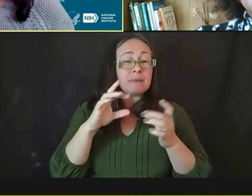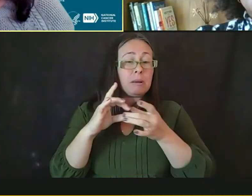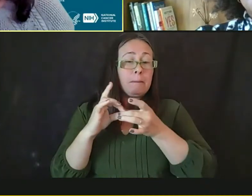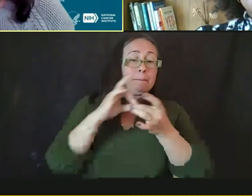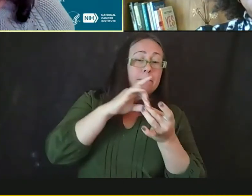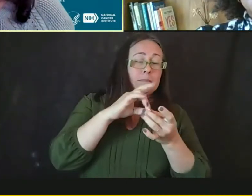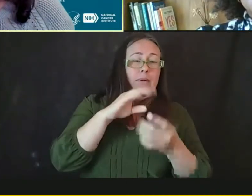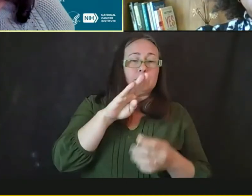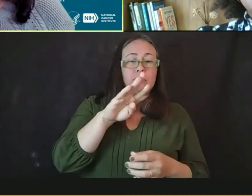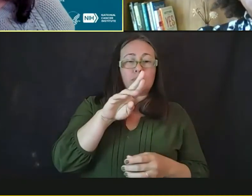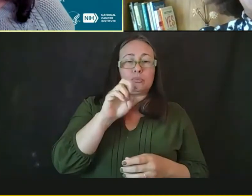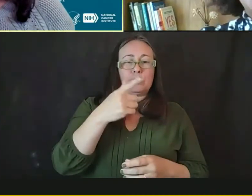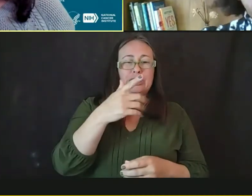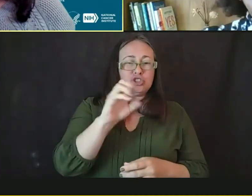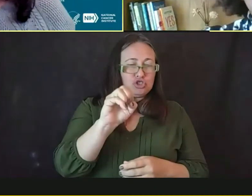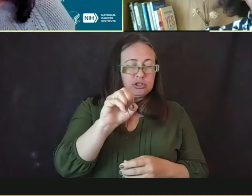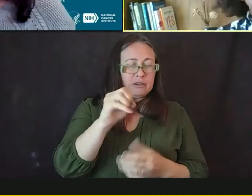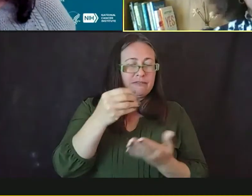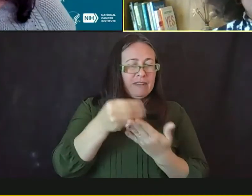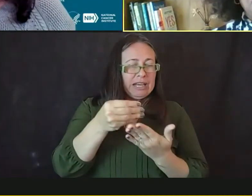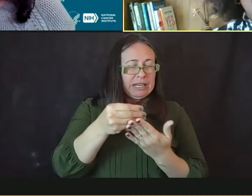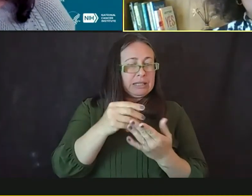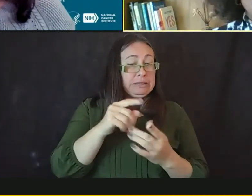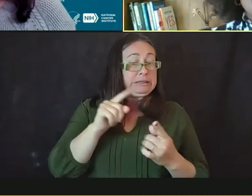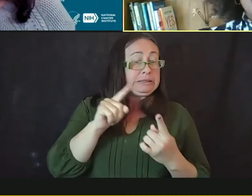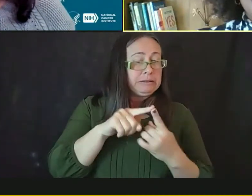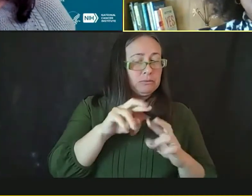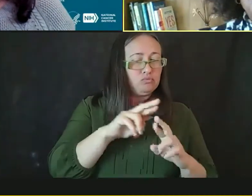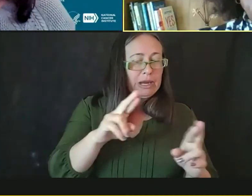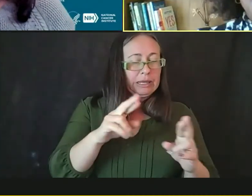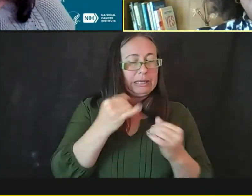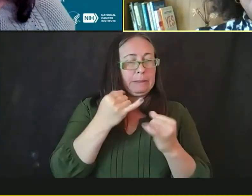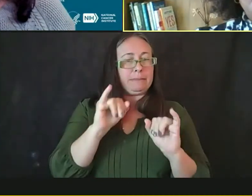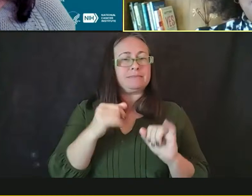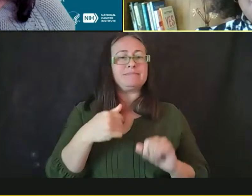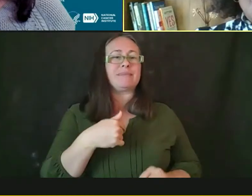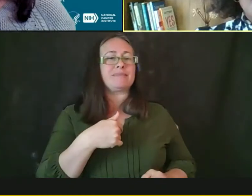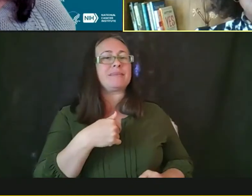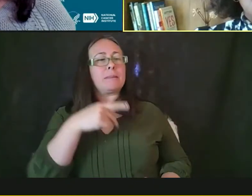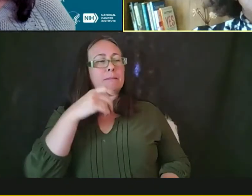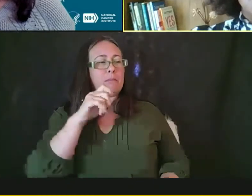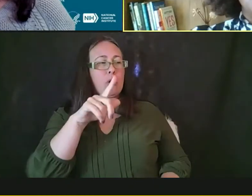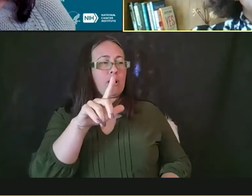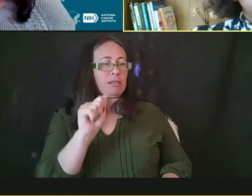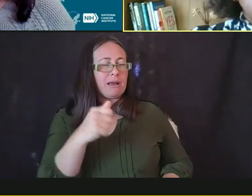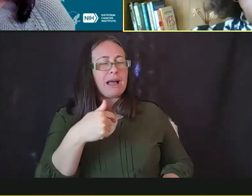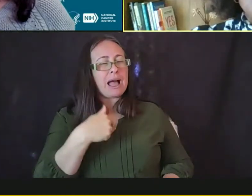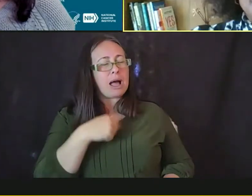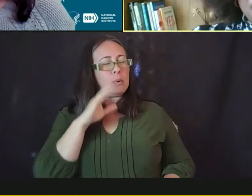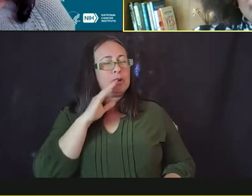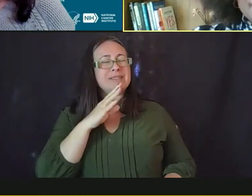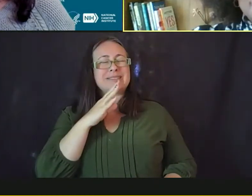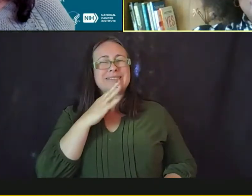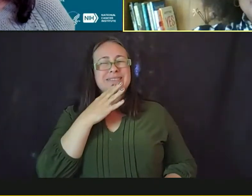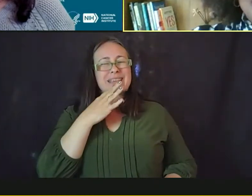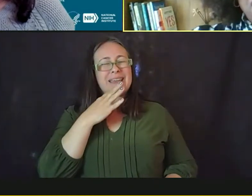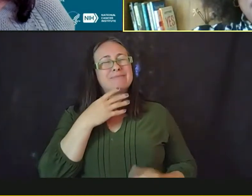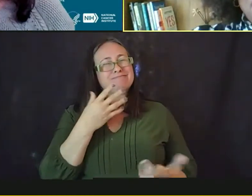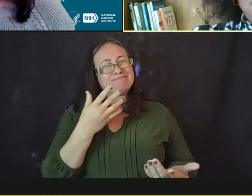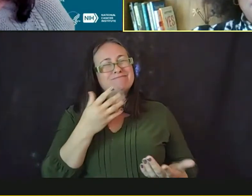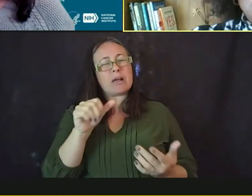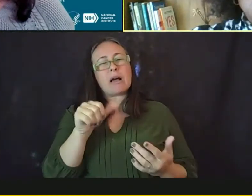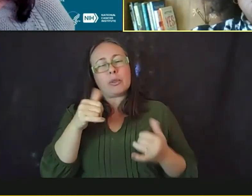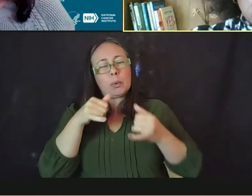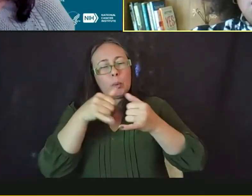your independence. Good answer. Yeah, I would say the same thing, that the independence, there are other awards and mechanisms